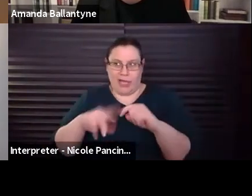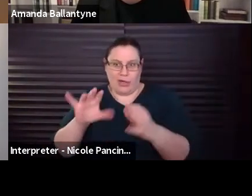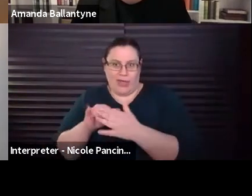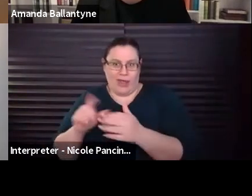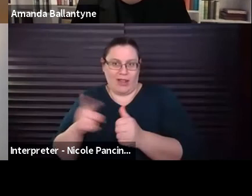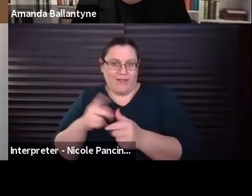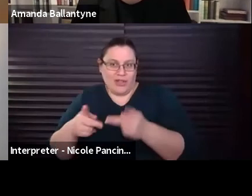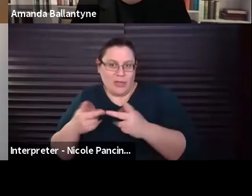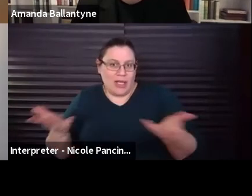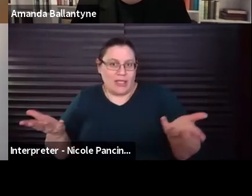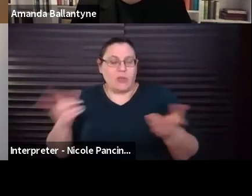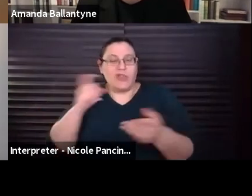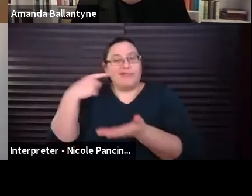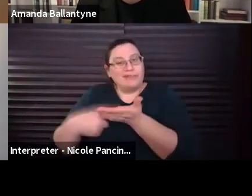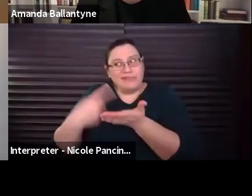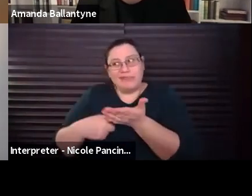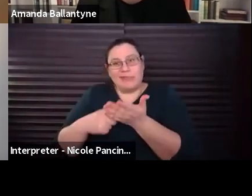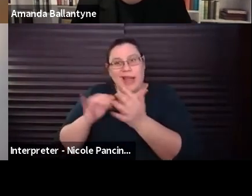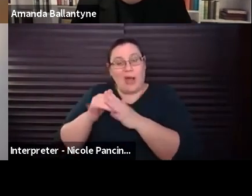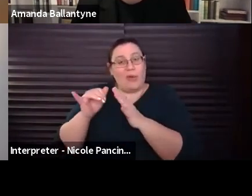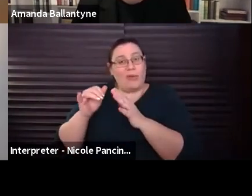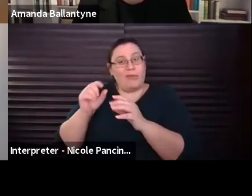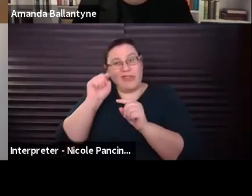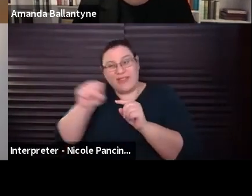address the prevalence of those monopolies.